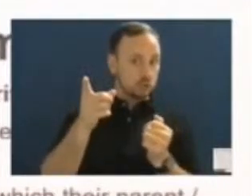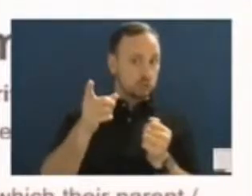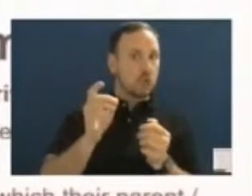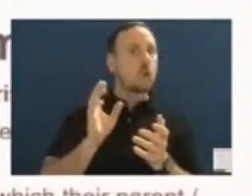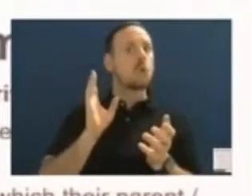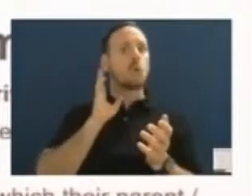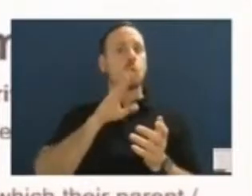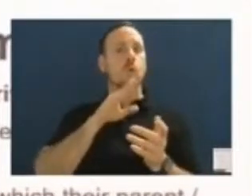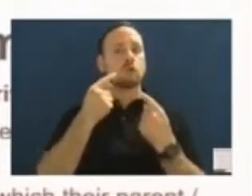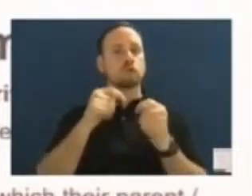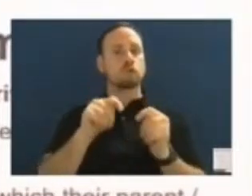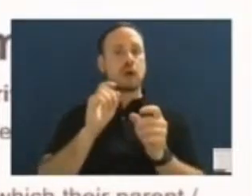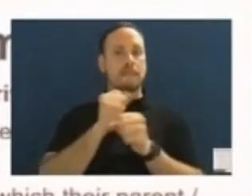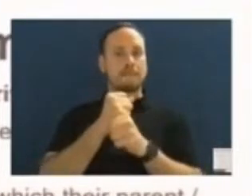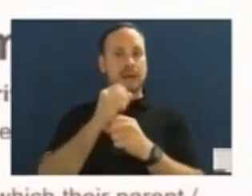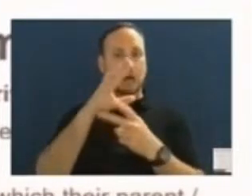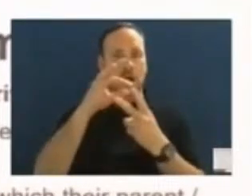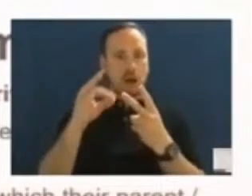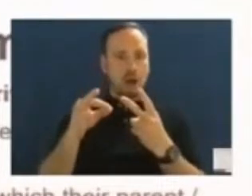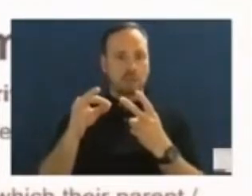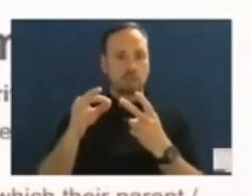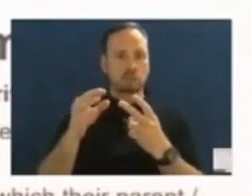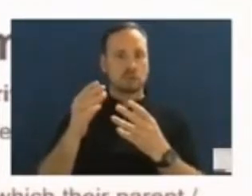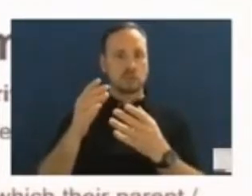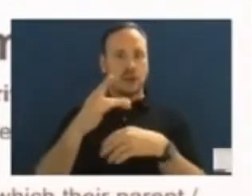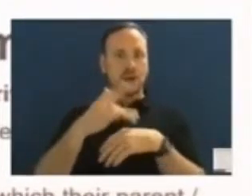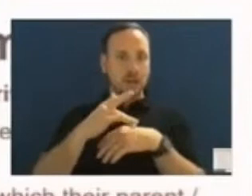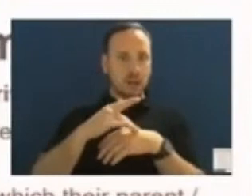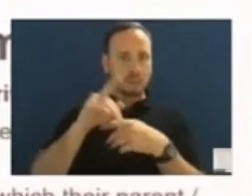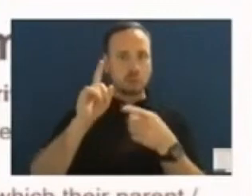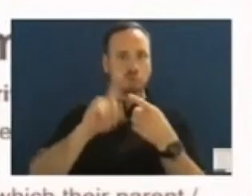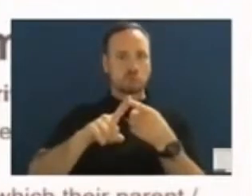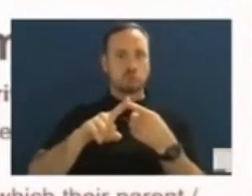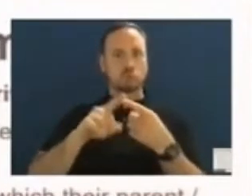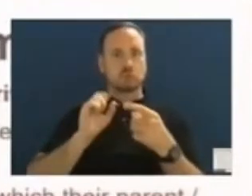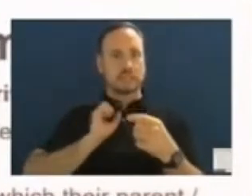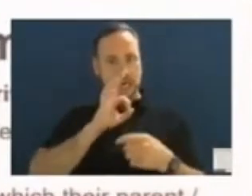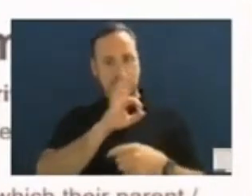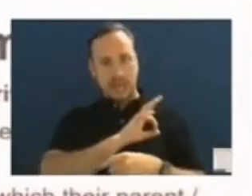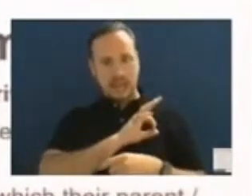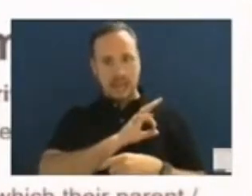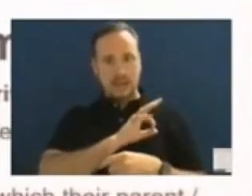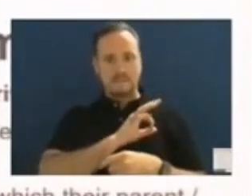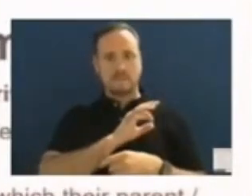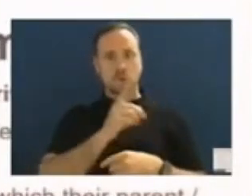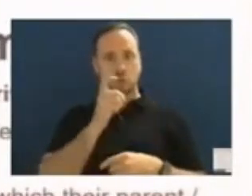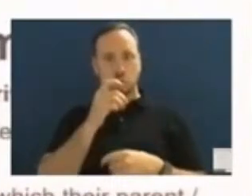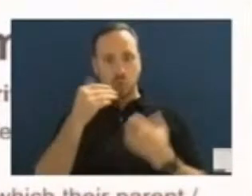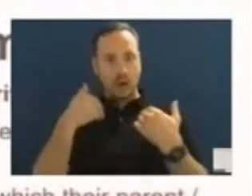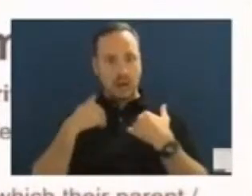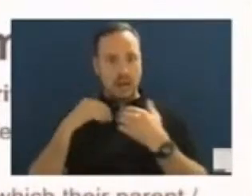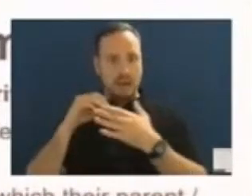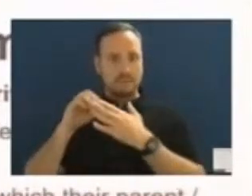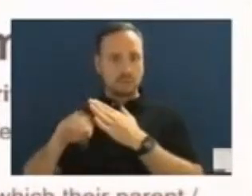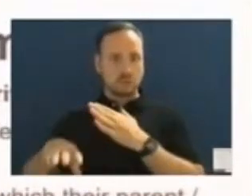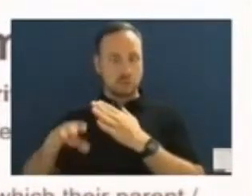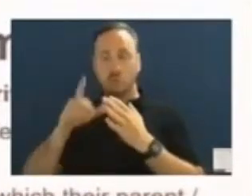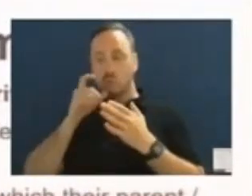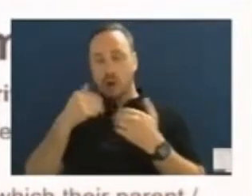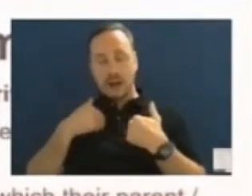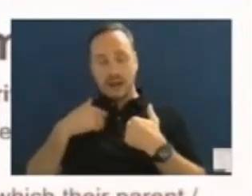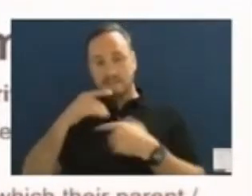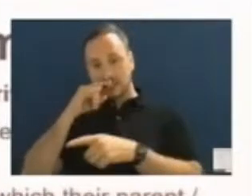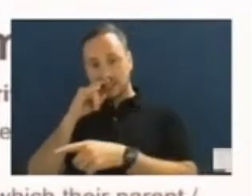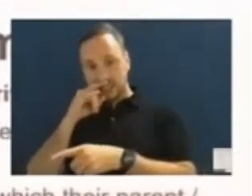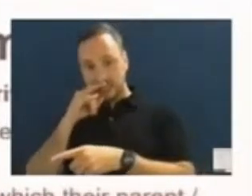who have K-8 children who are CMS students to be able to come on site daily during their period of remote learning to